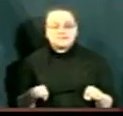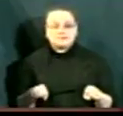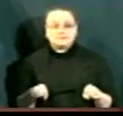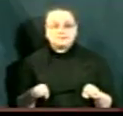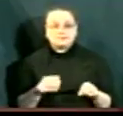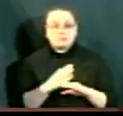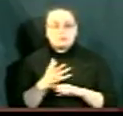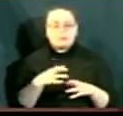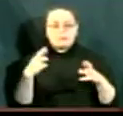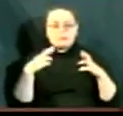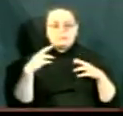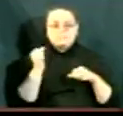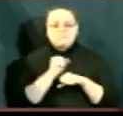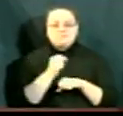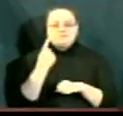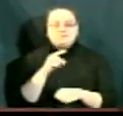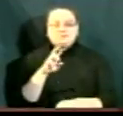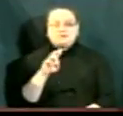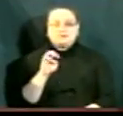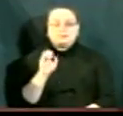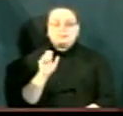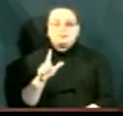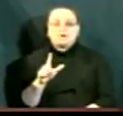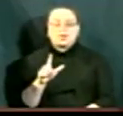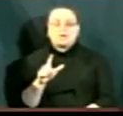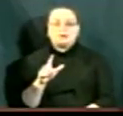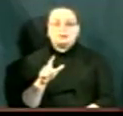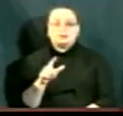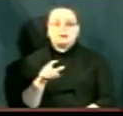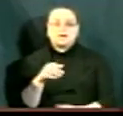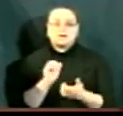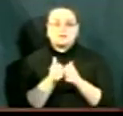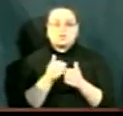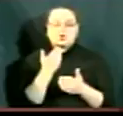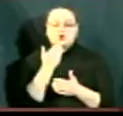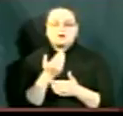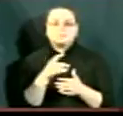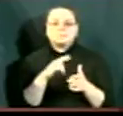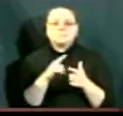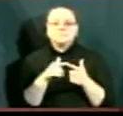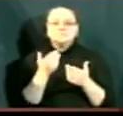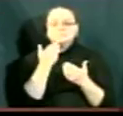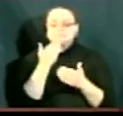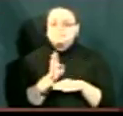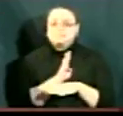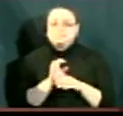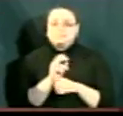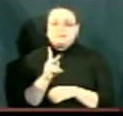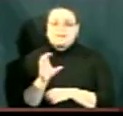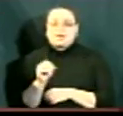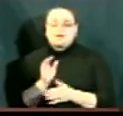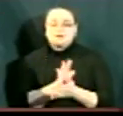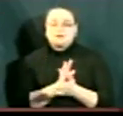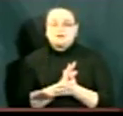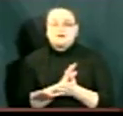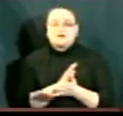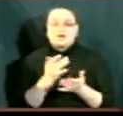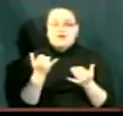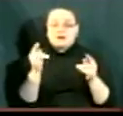I retired, I worked for Reno Sporting Goods and had a great business with Knox County schools. I now tutor